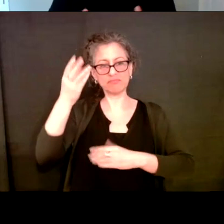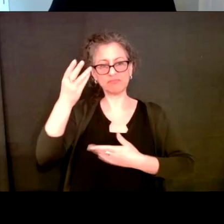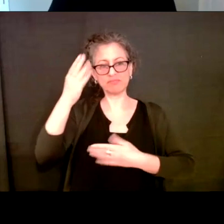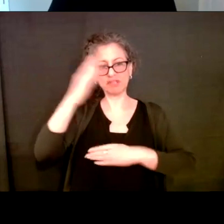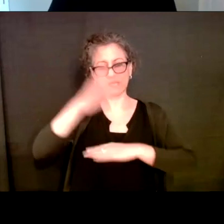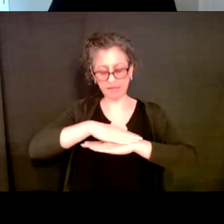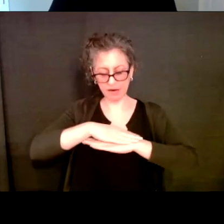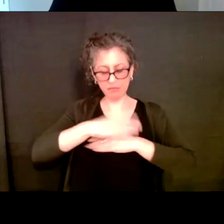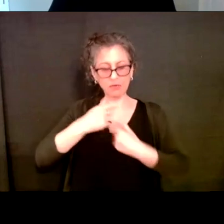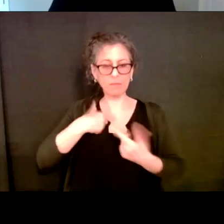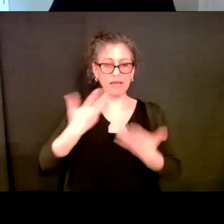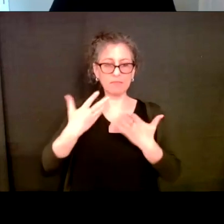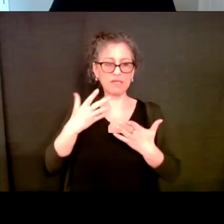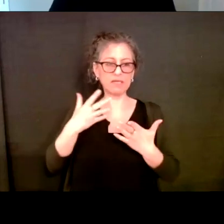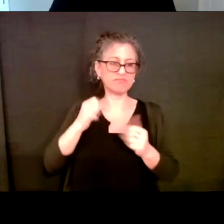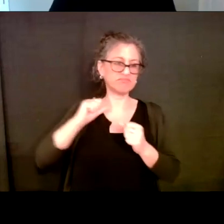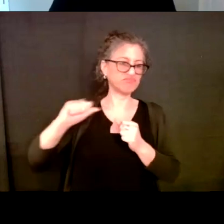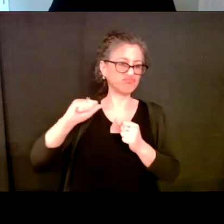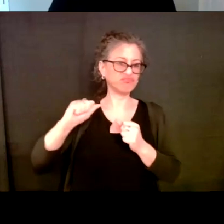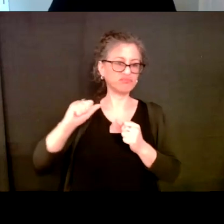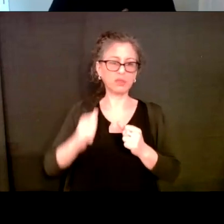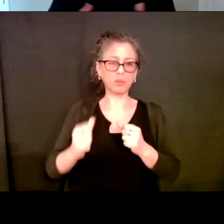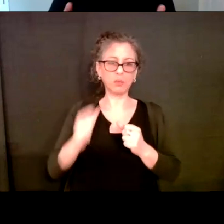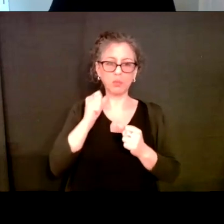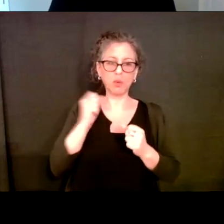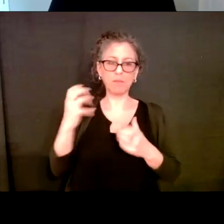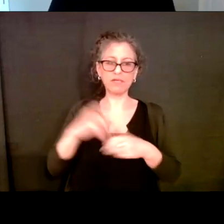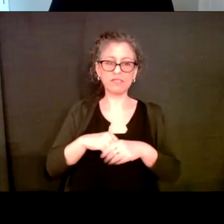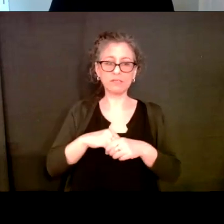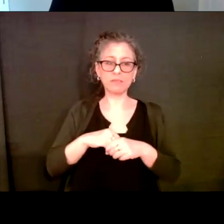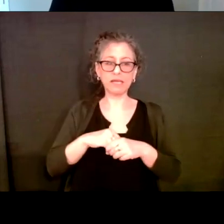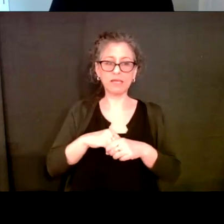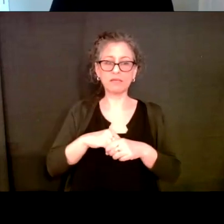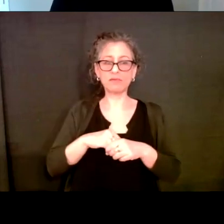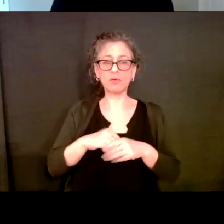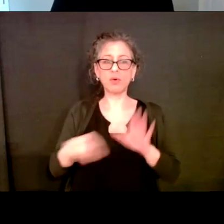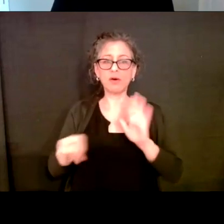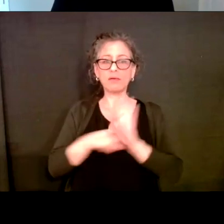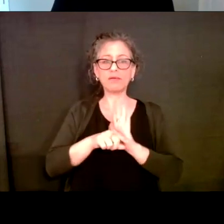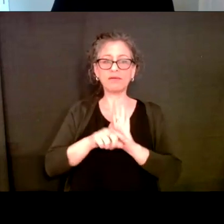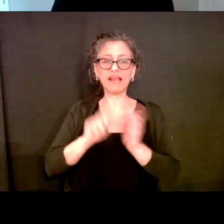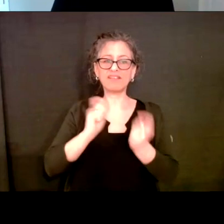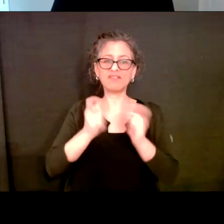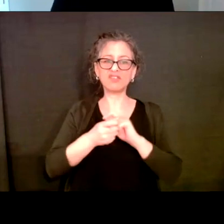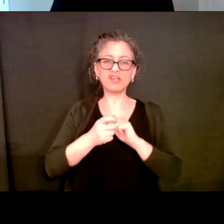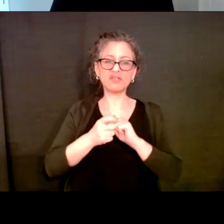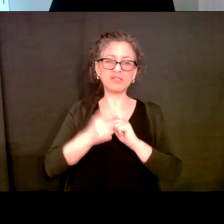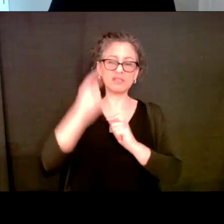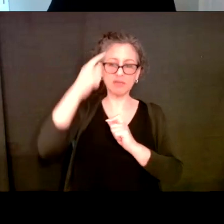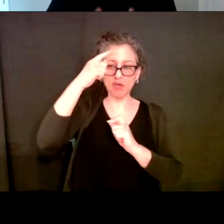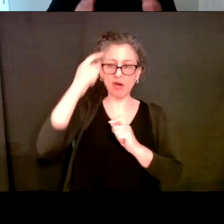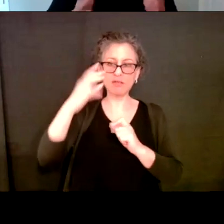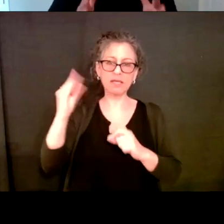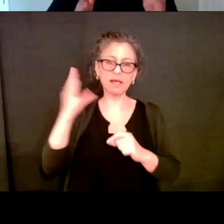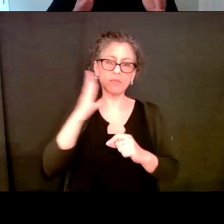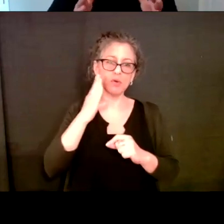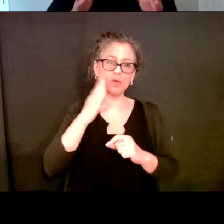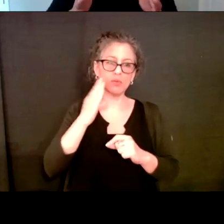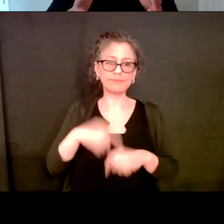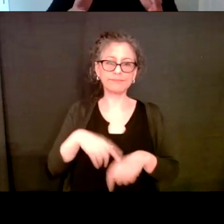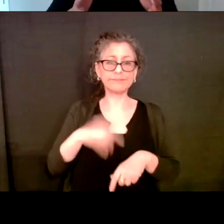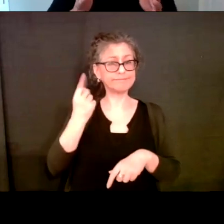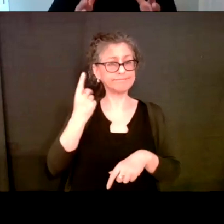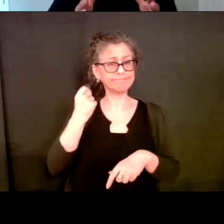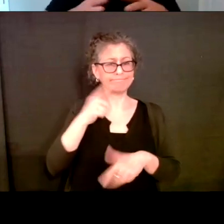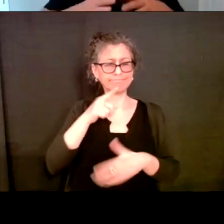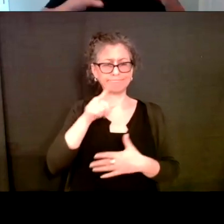being combative and refusal to participate, as well as negative changes in thoughts and in mood. Again, these are